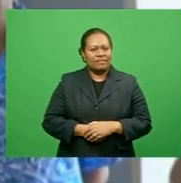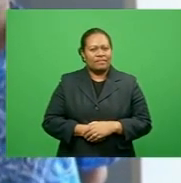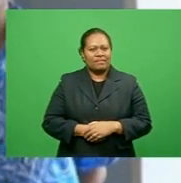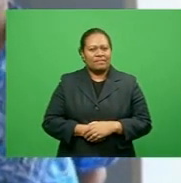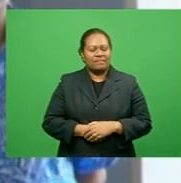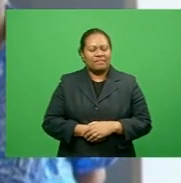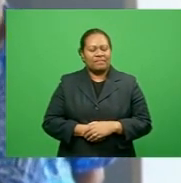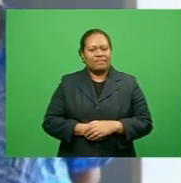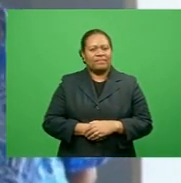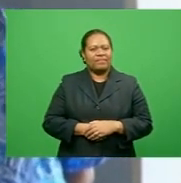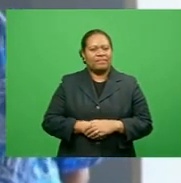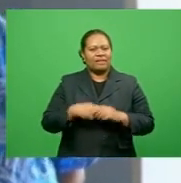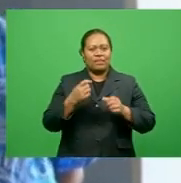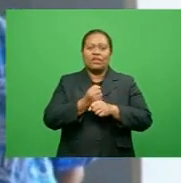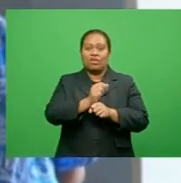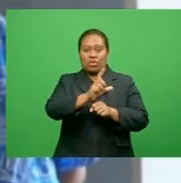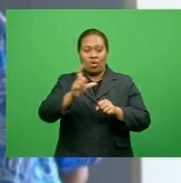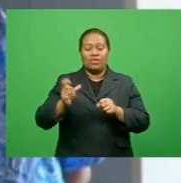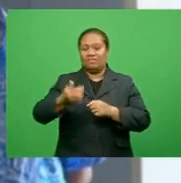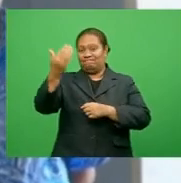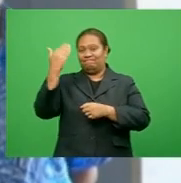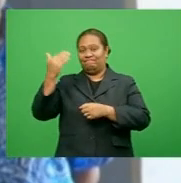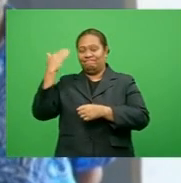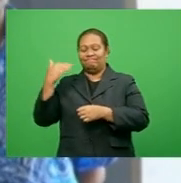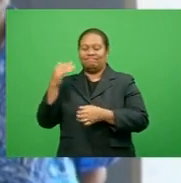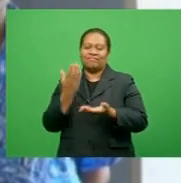was introduced by courts 50 years back exactly.